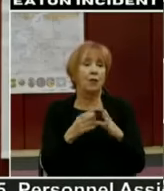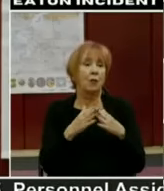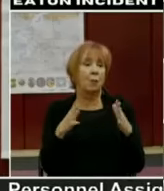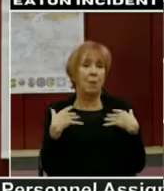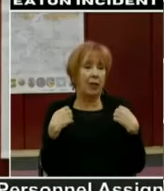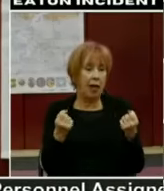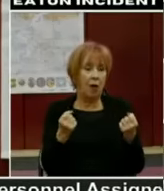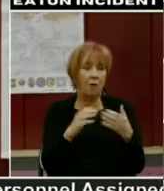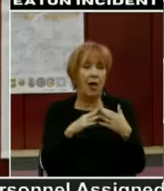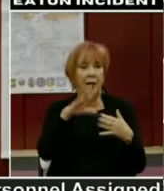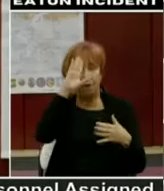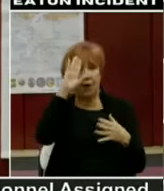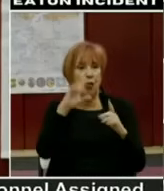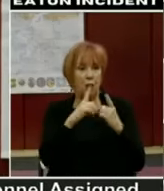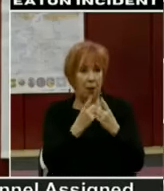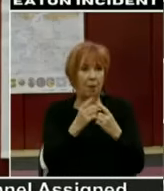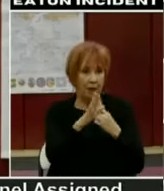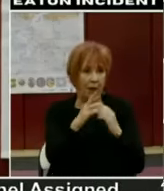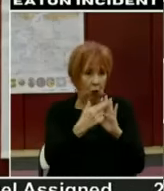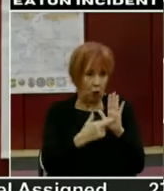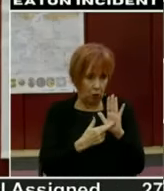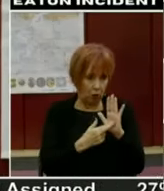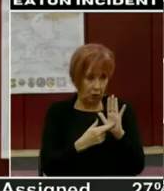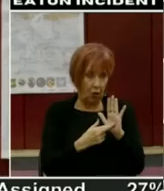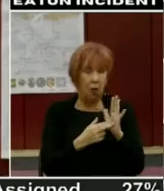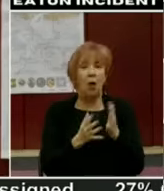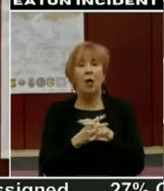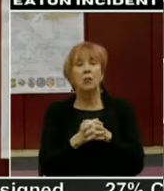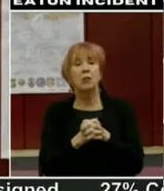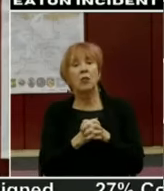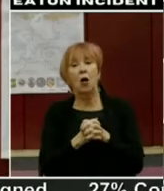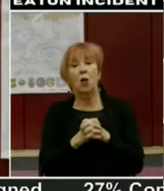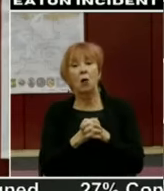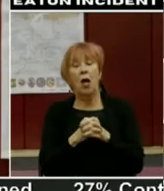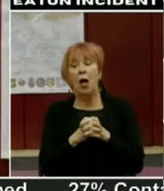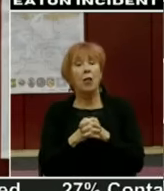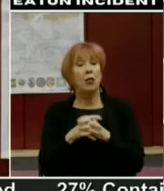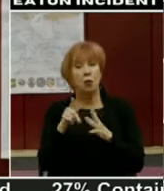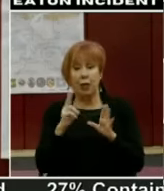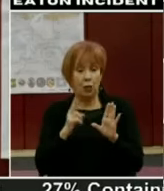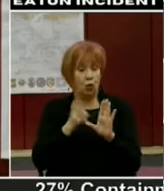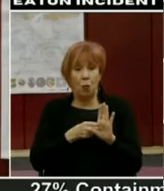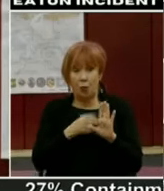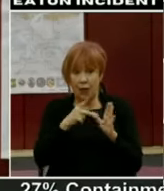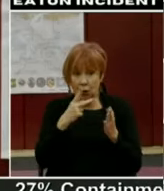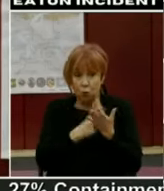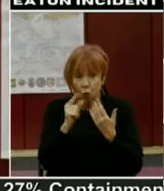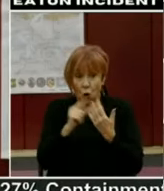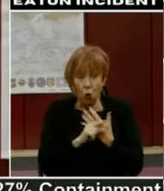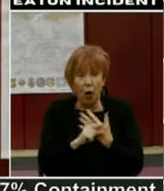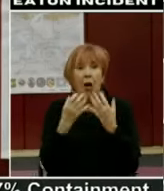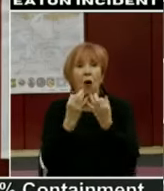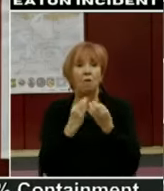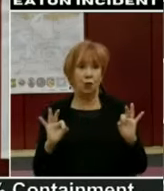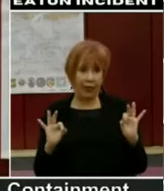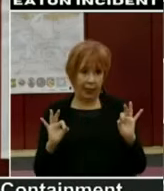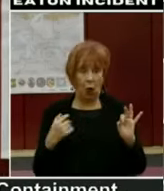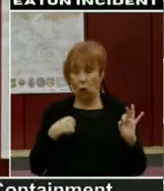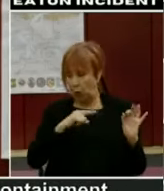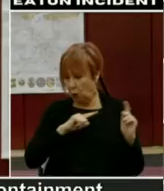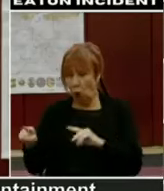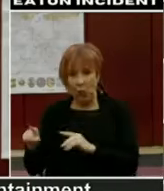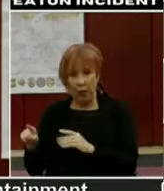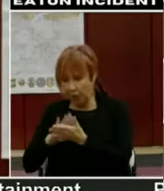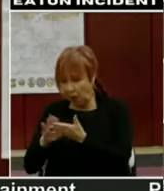that when the program is launched, that you enter into the program that is free, in which we will dispose of the material properly and we will